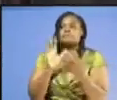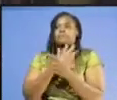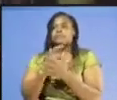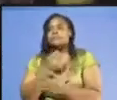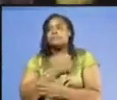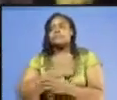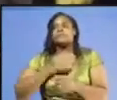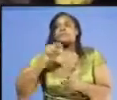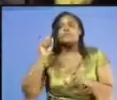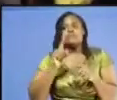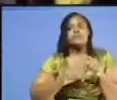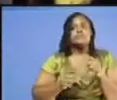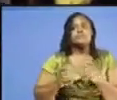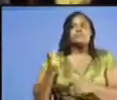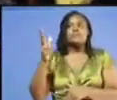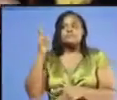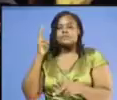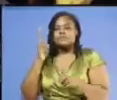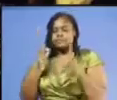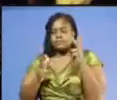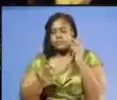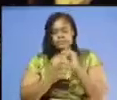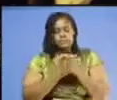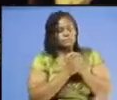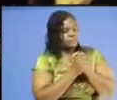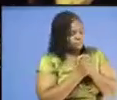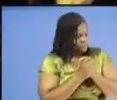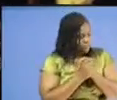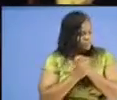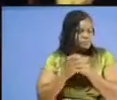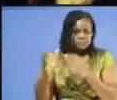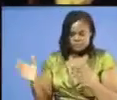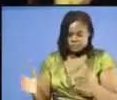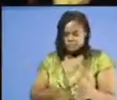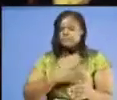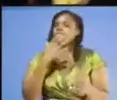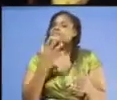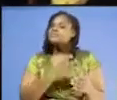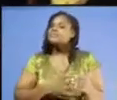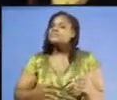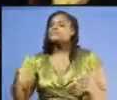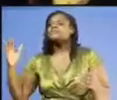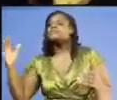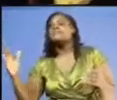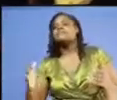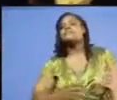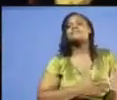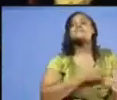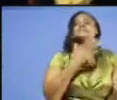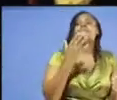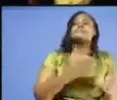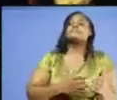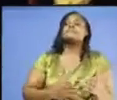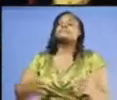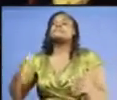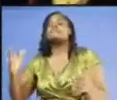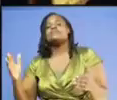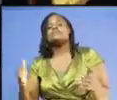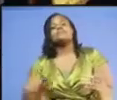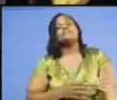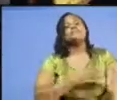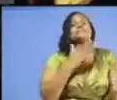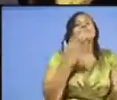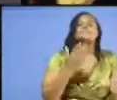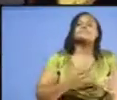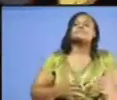God? You're facing the new year. You're saying, Lord, help me cross over. You're standing up. A